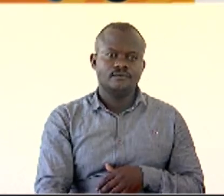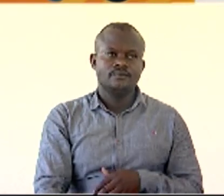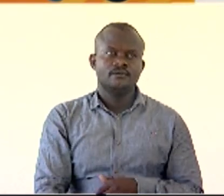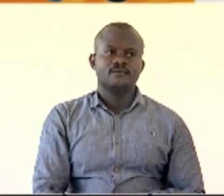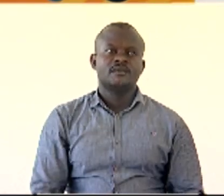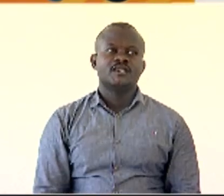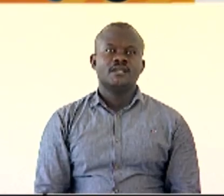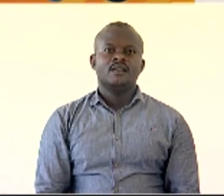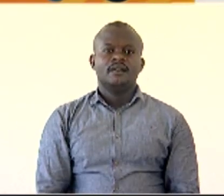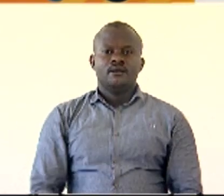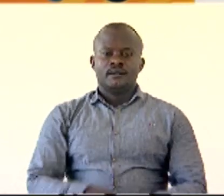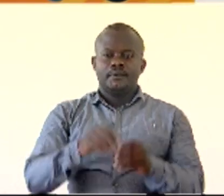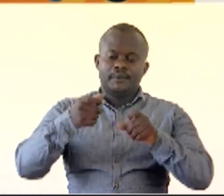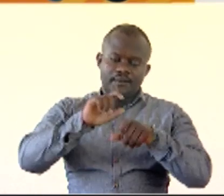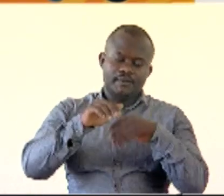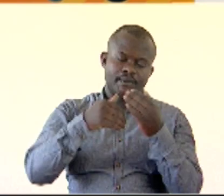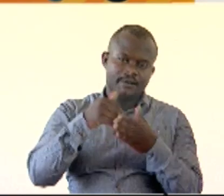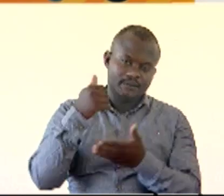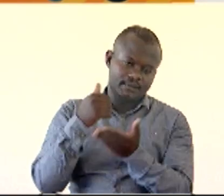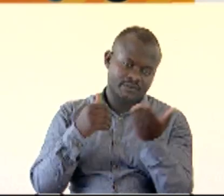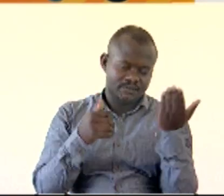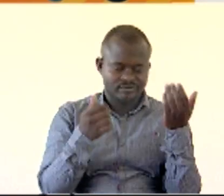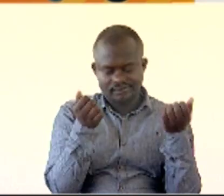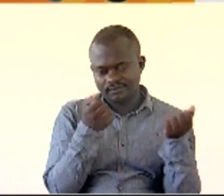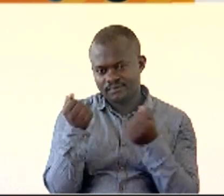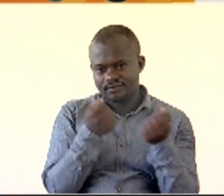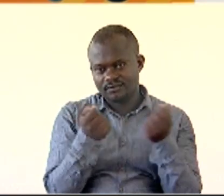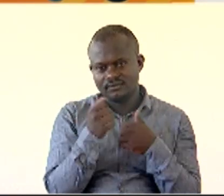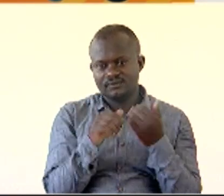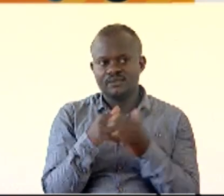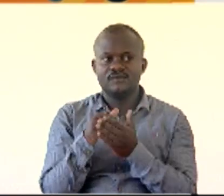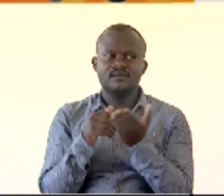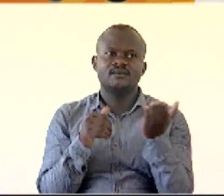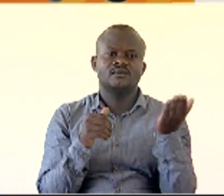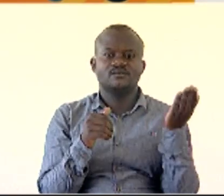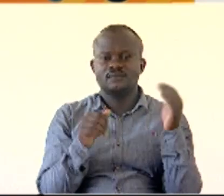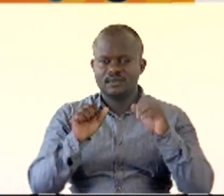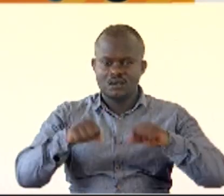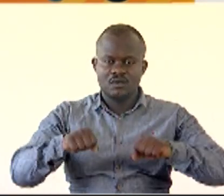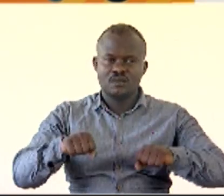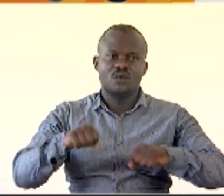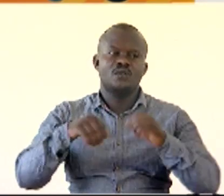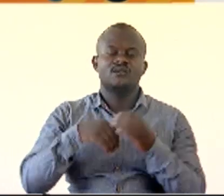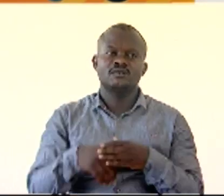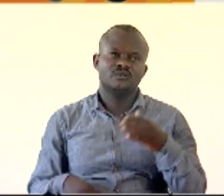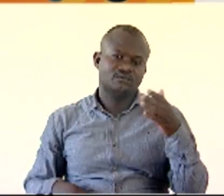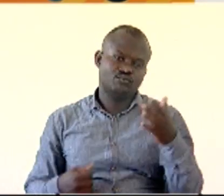In addition to that, vehicles and motorcycles also produce